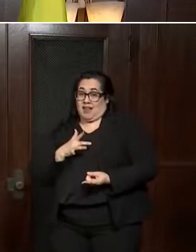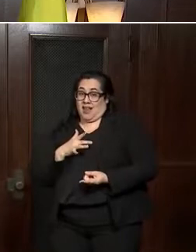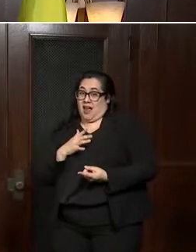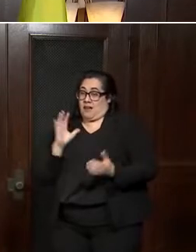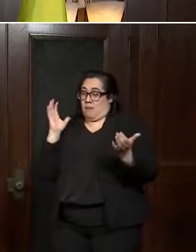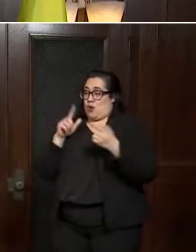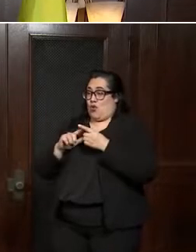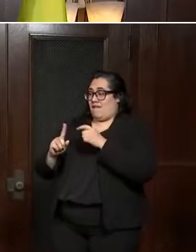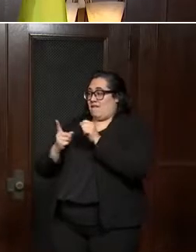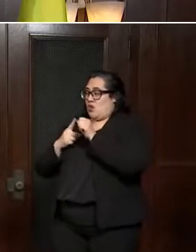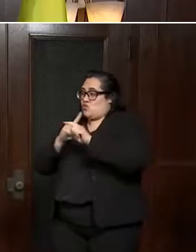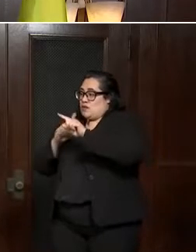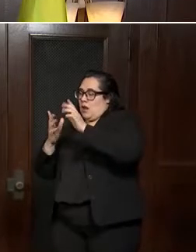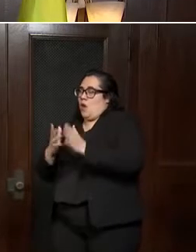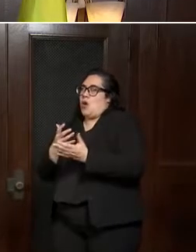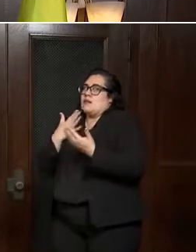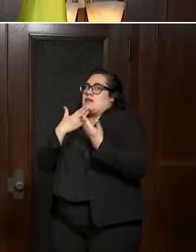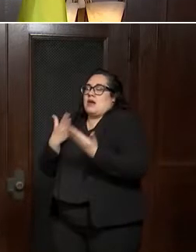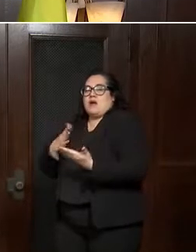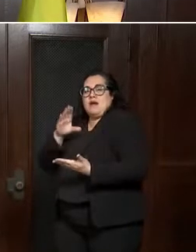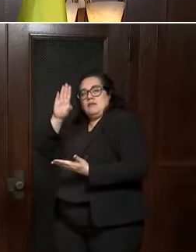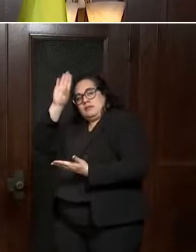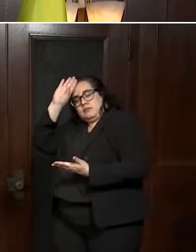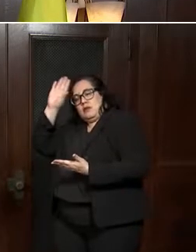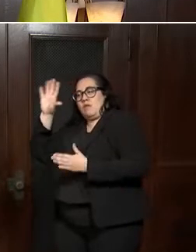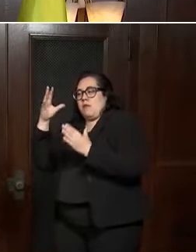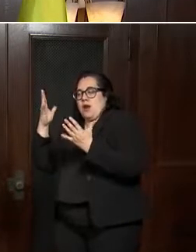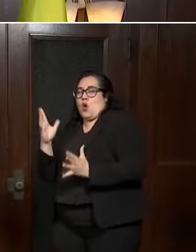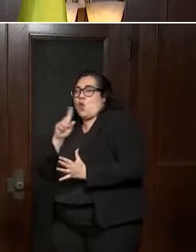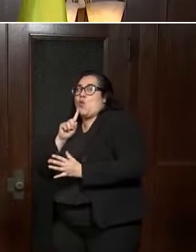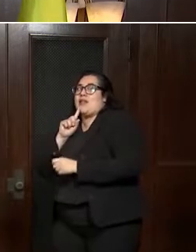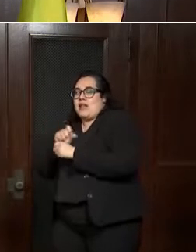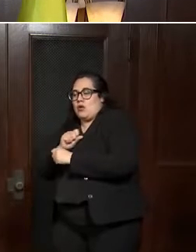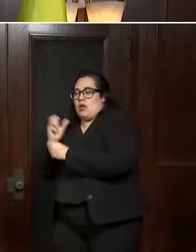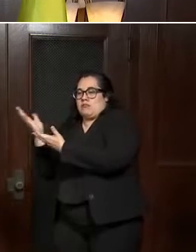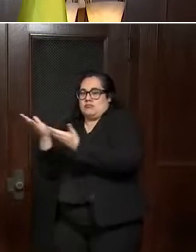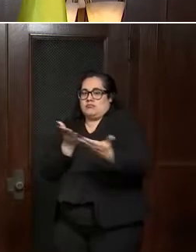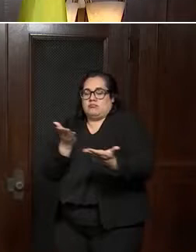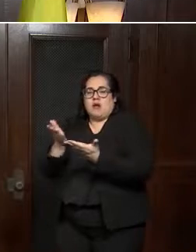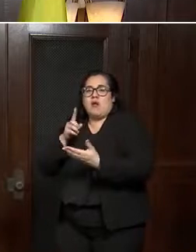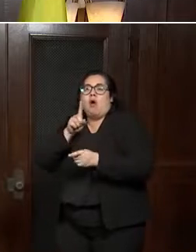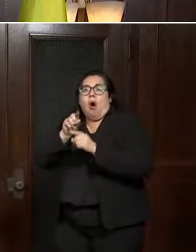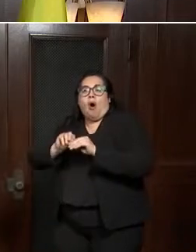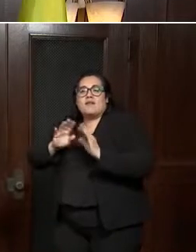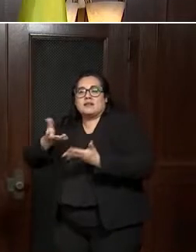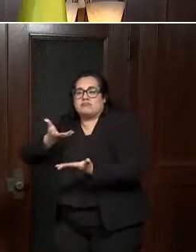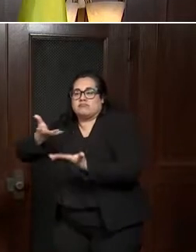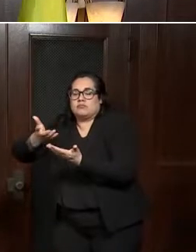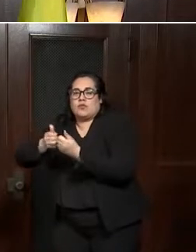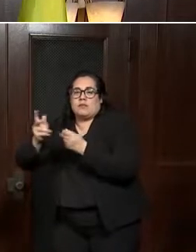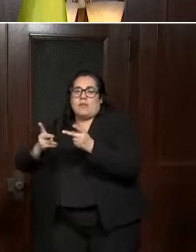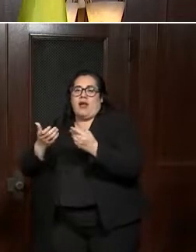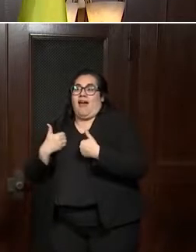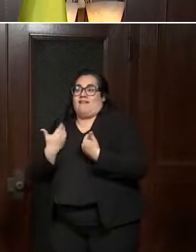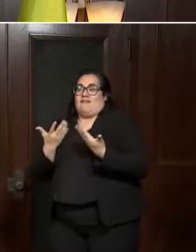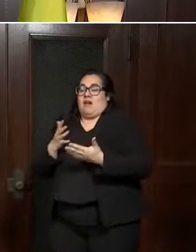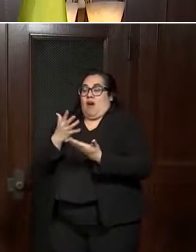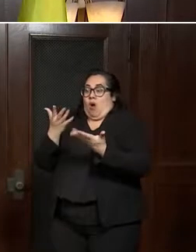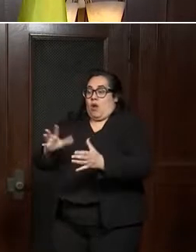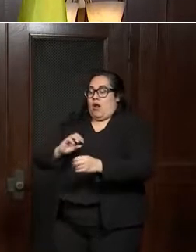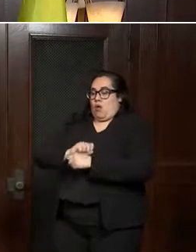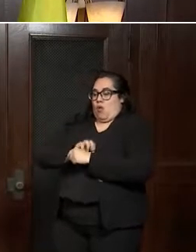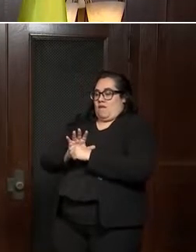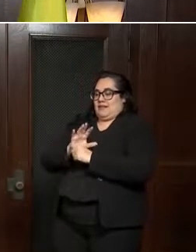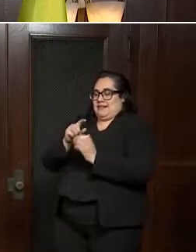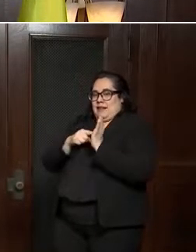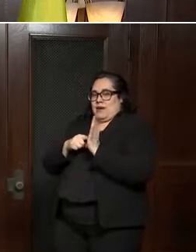want to thank our firefighter paramedics, who are literally the ones doing these transports and obviously interacting with people who have COVID-19-like